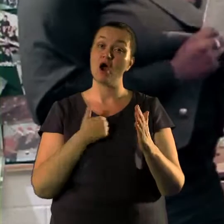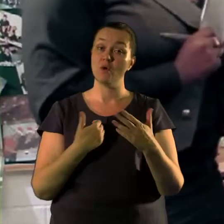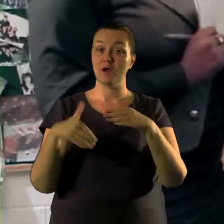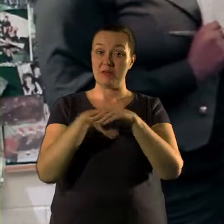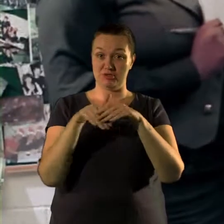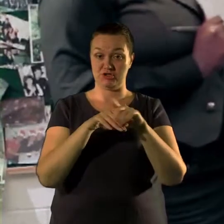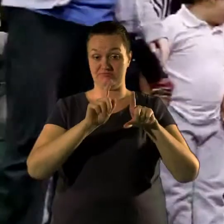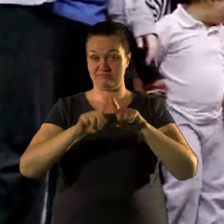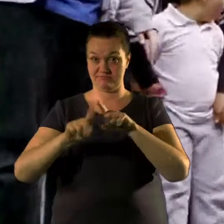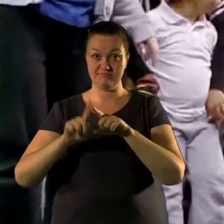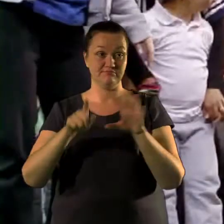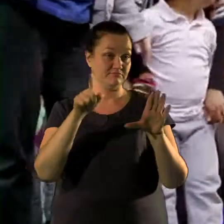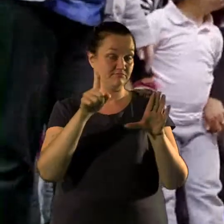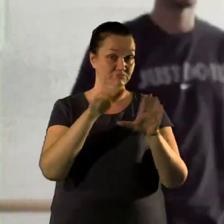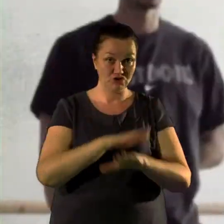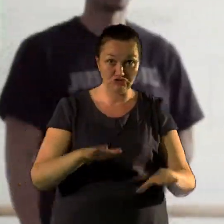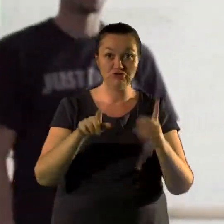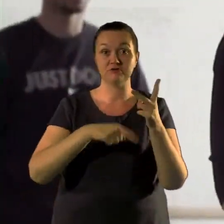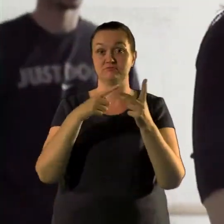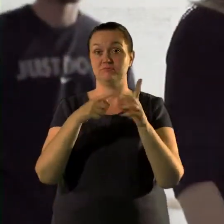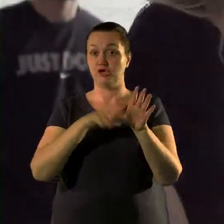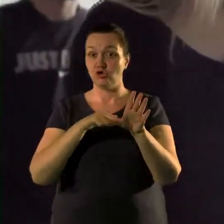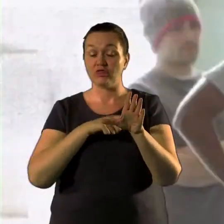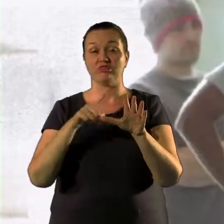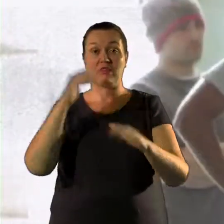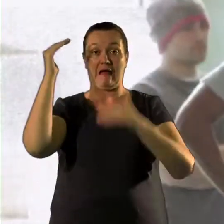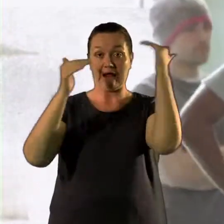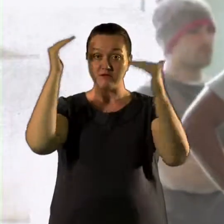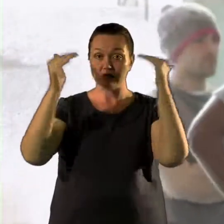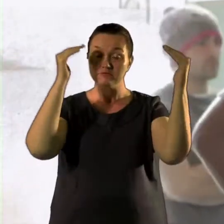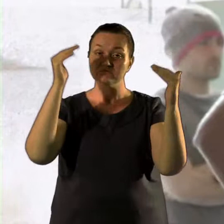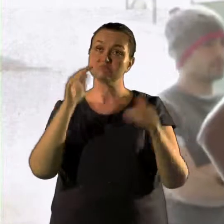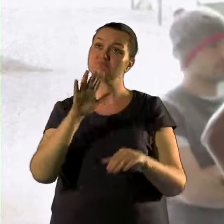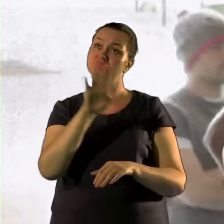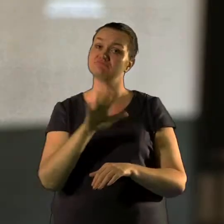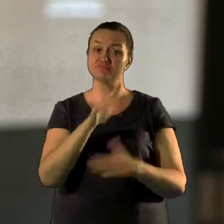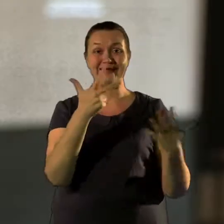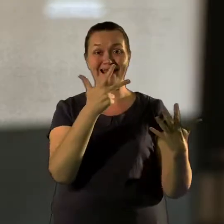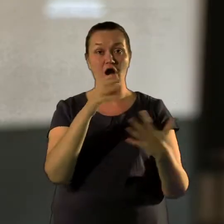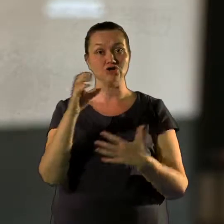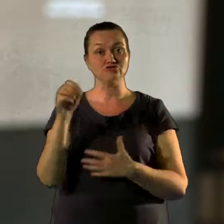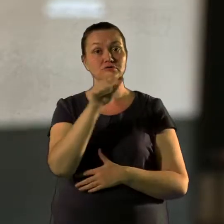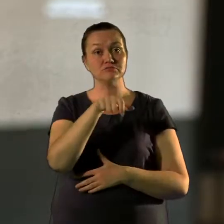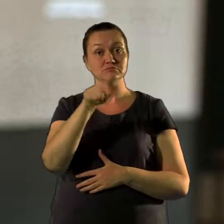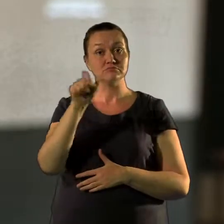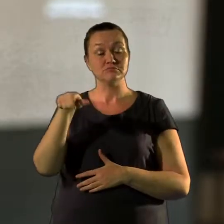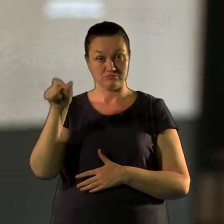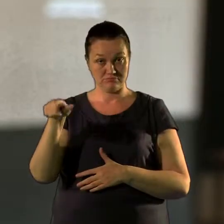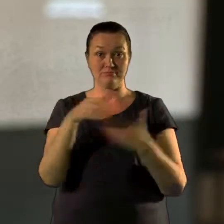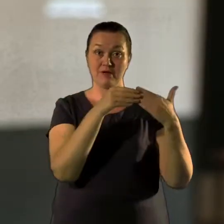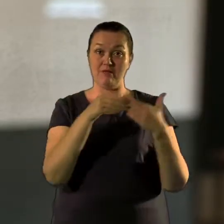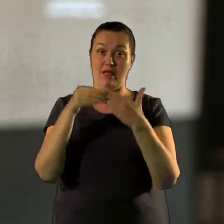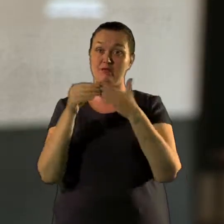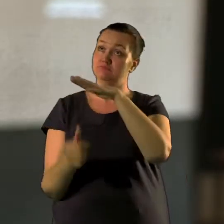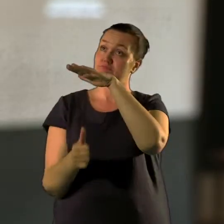a children's theatre, youth theatre, adult company of about 800 people. And it's all led by and